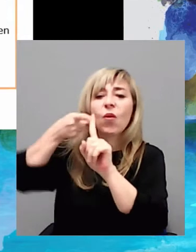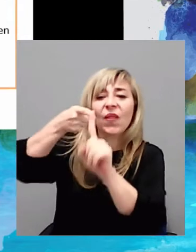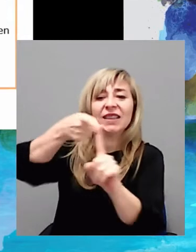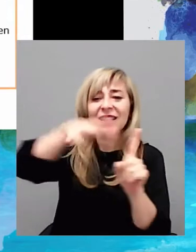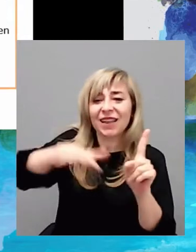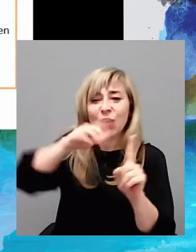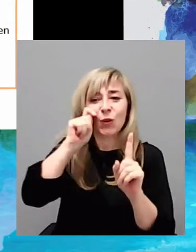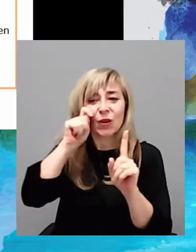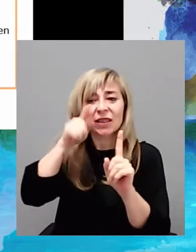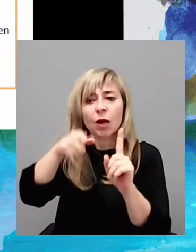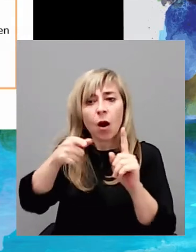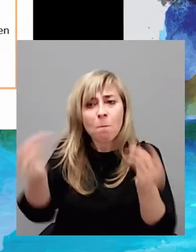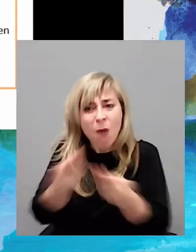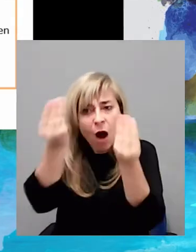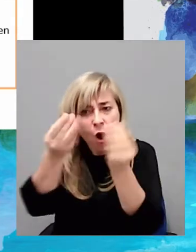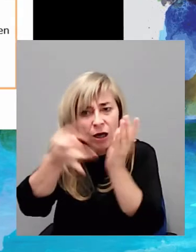courses.